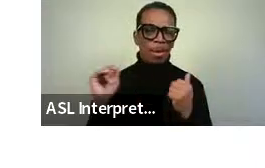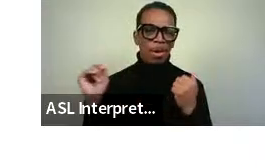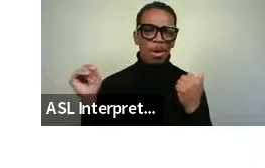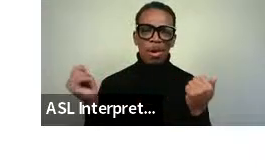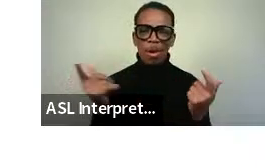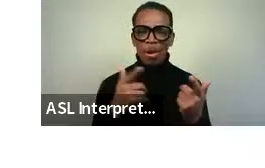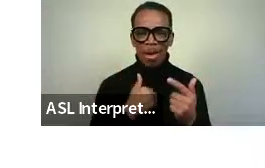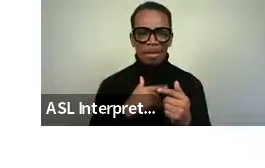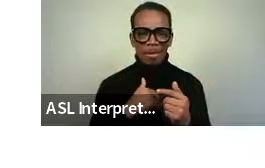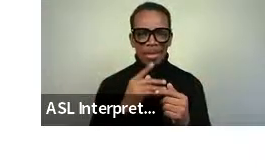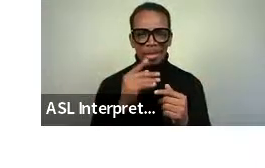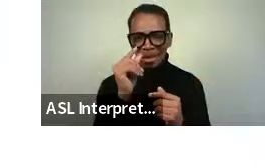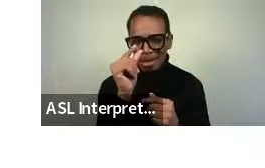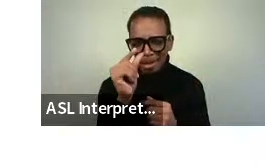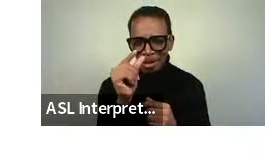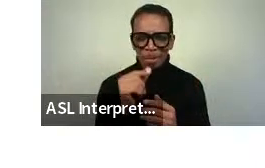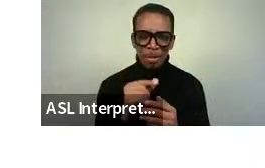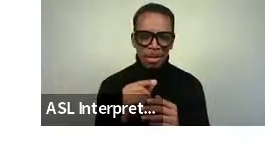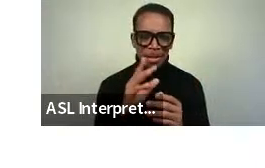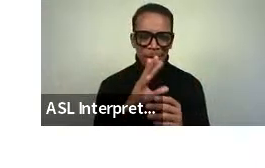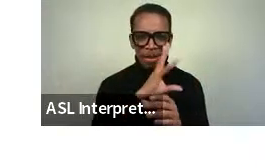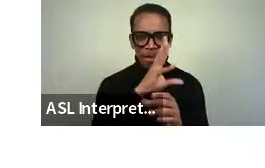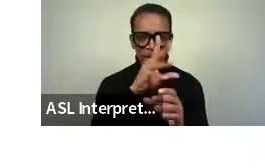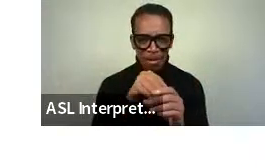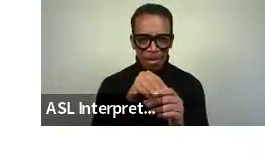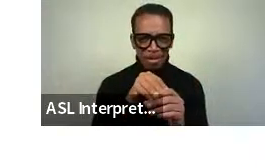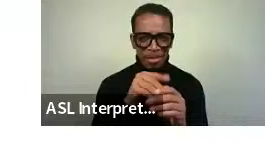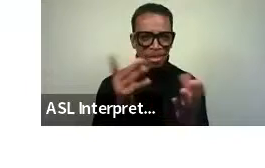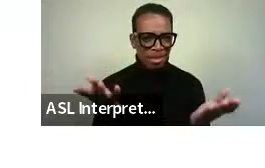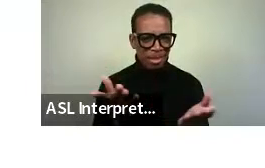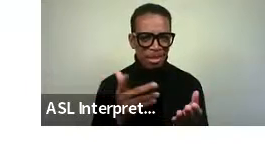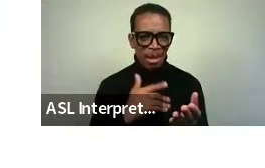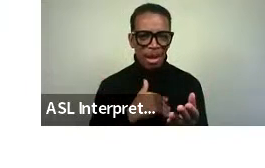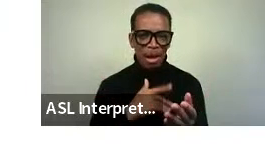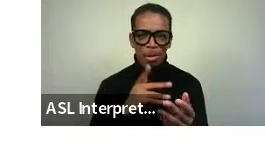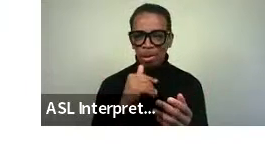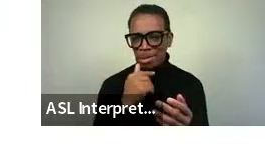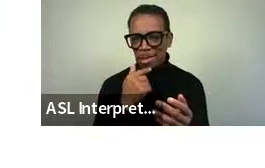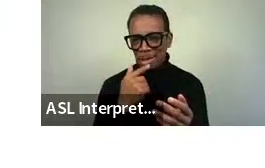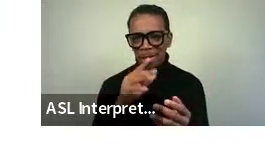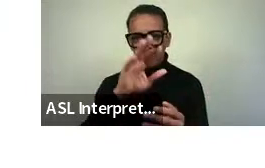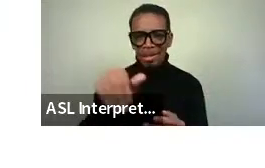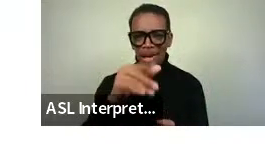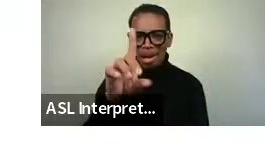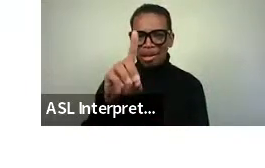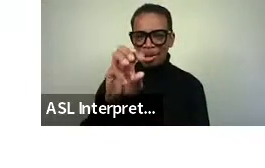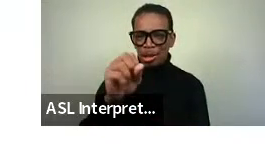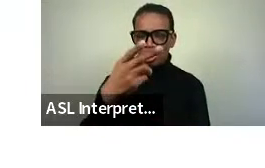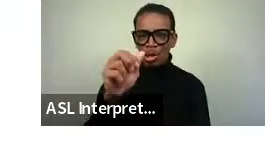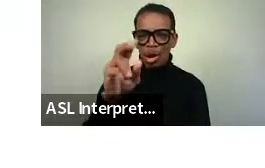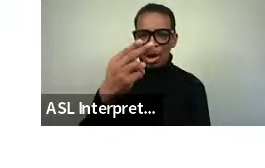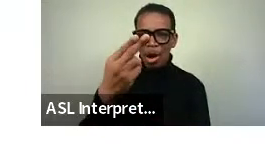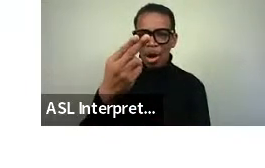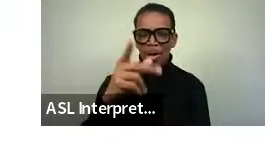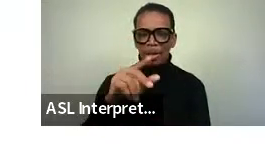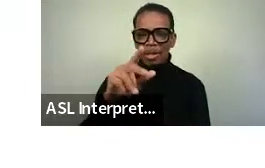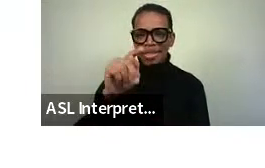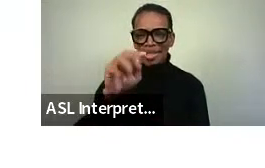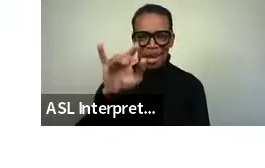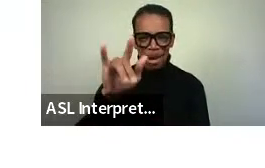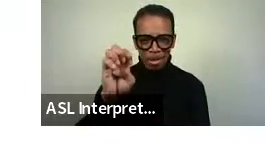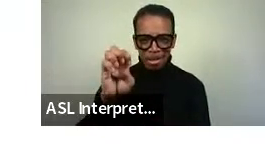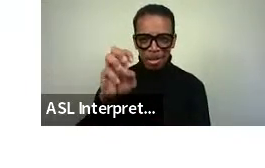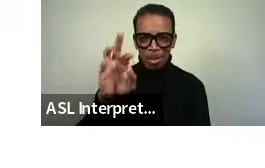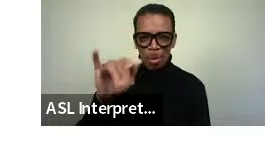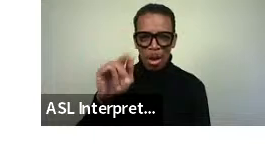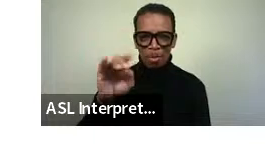of part in here, and I will call them out. That Dr. Shaw, Priyank Shah, Terrence Robertson,